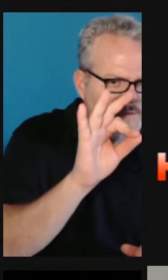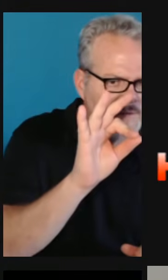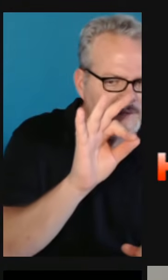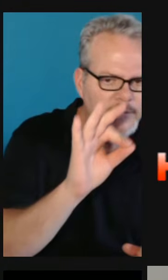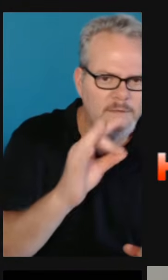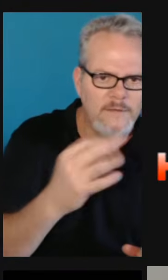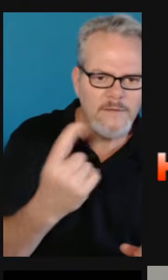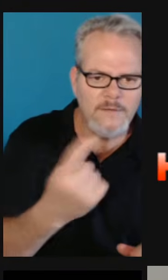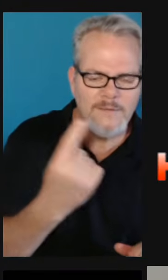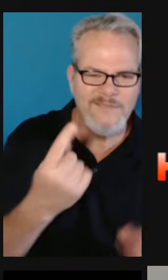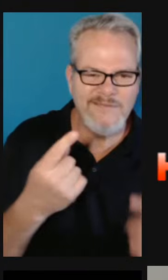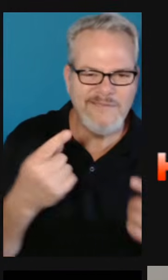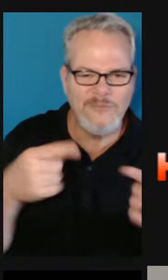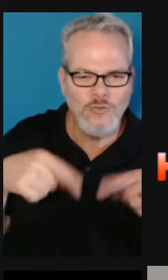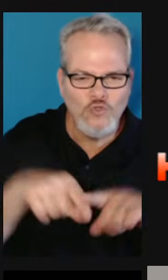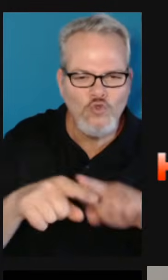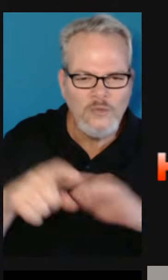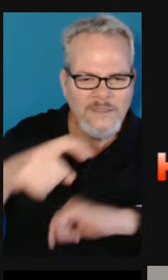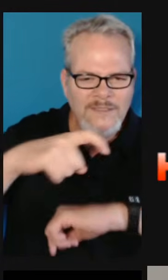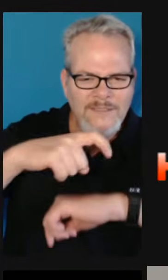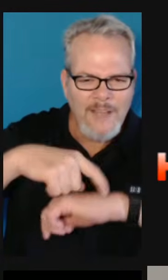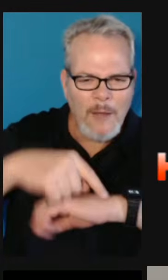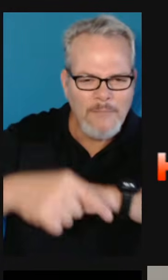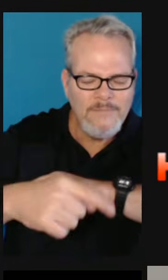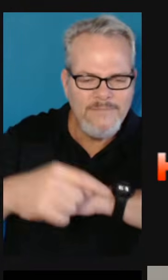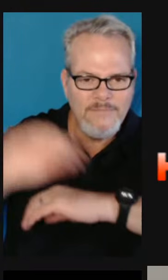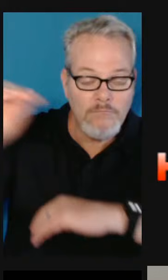just a daytime view of that?